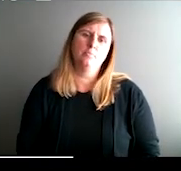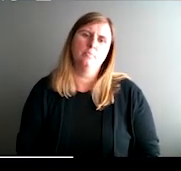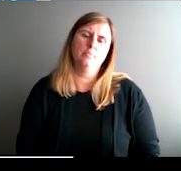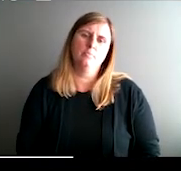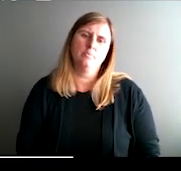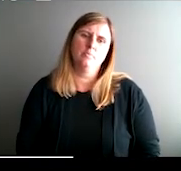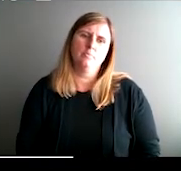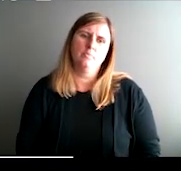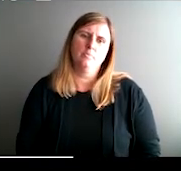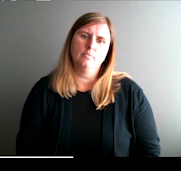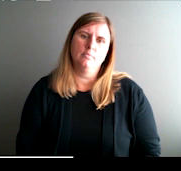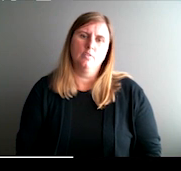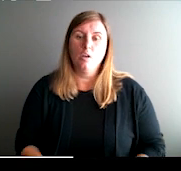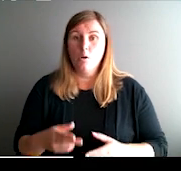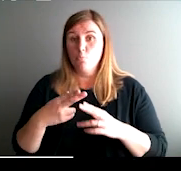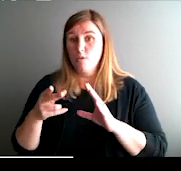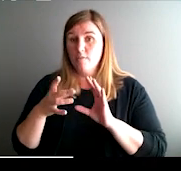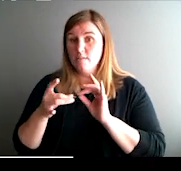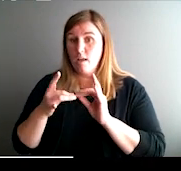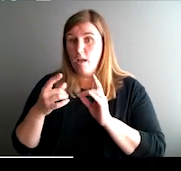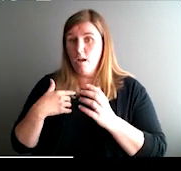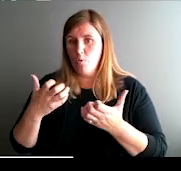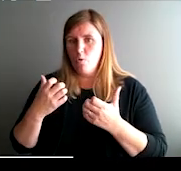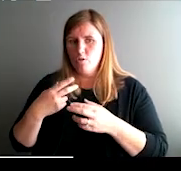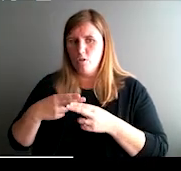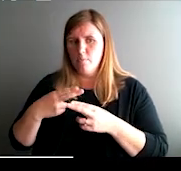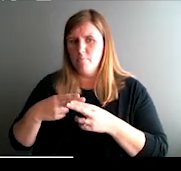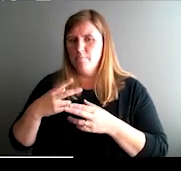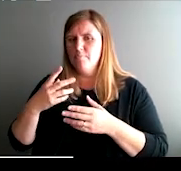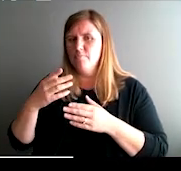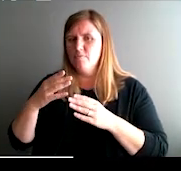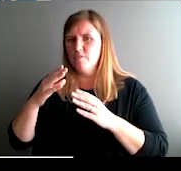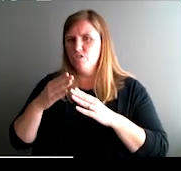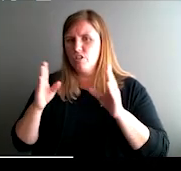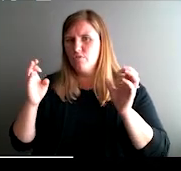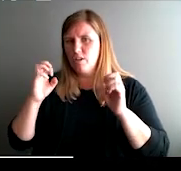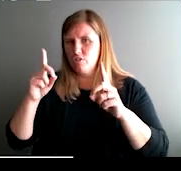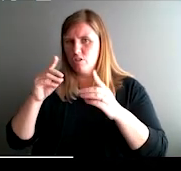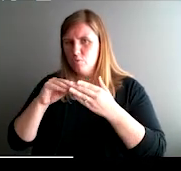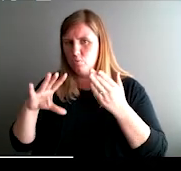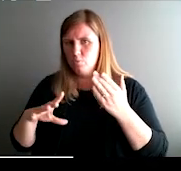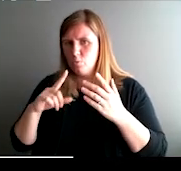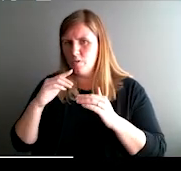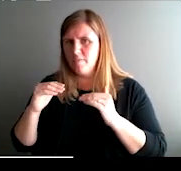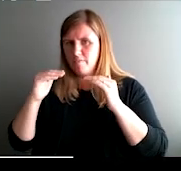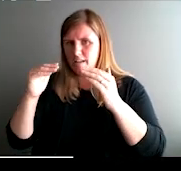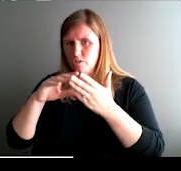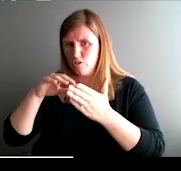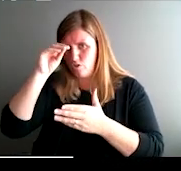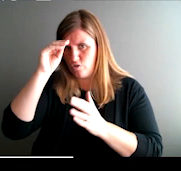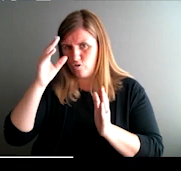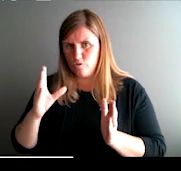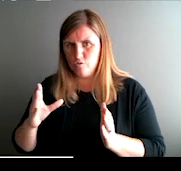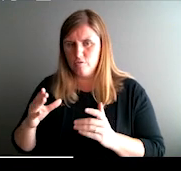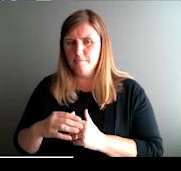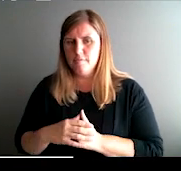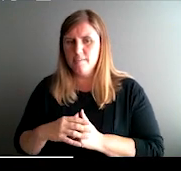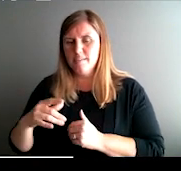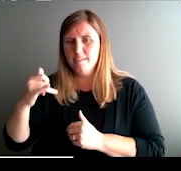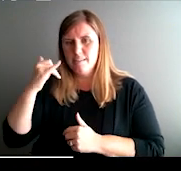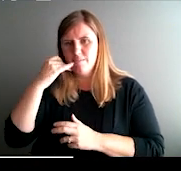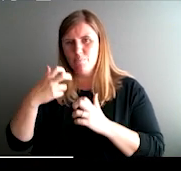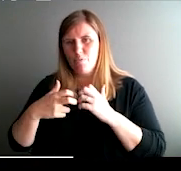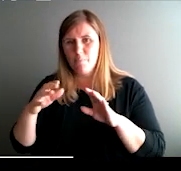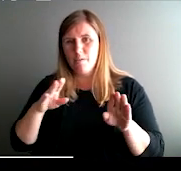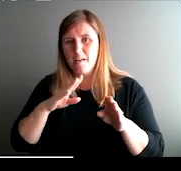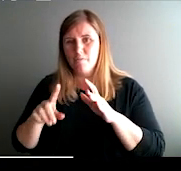As a brief aside, I do want to talk about students in gen ed settings who are advanced learners. If problem